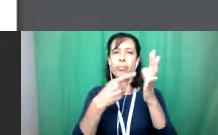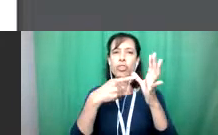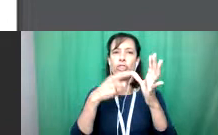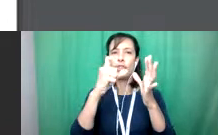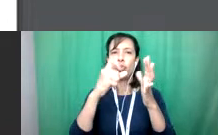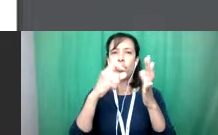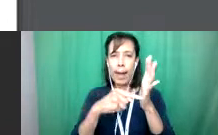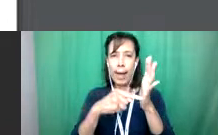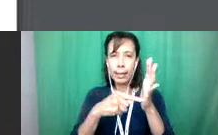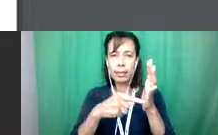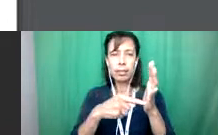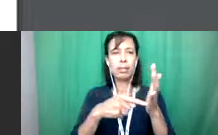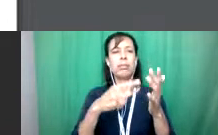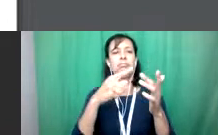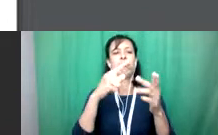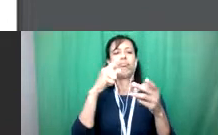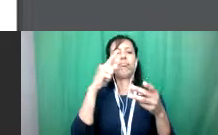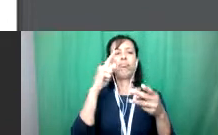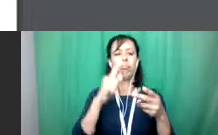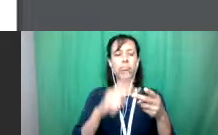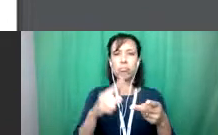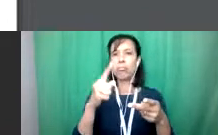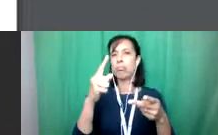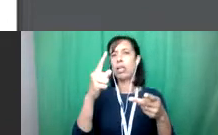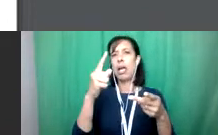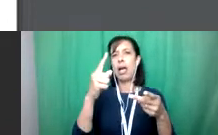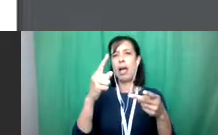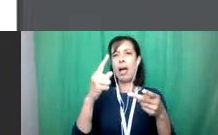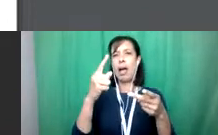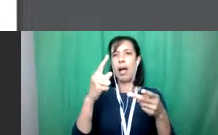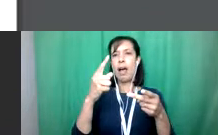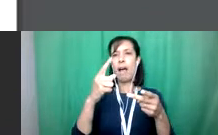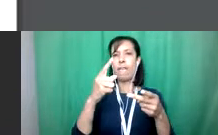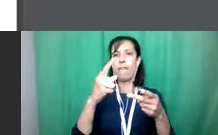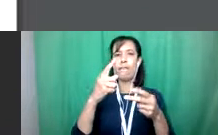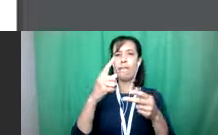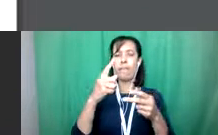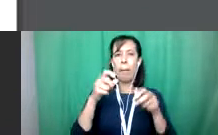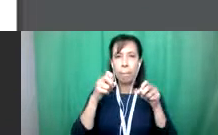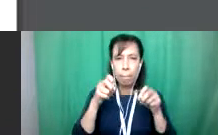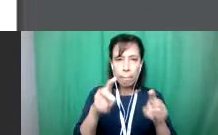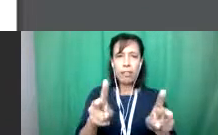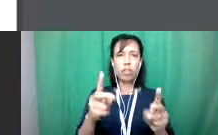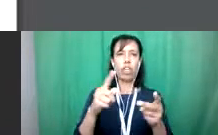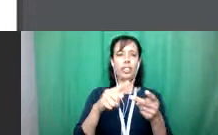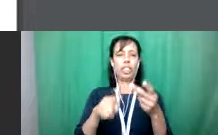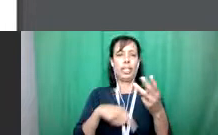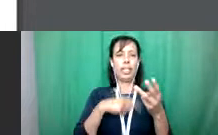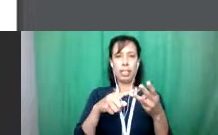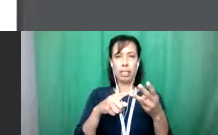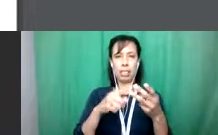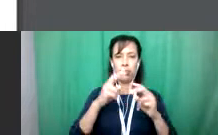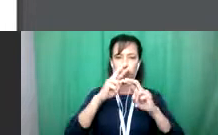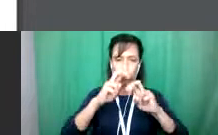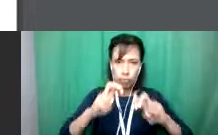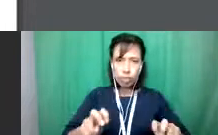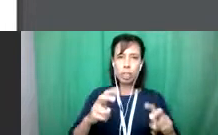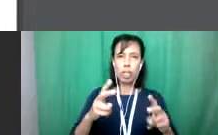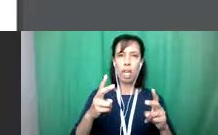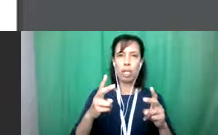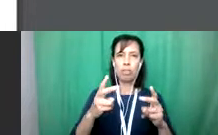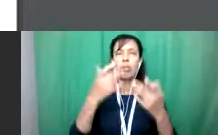called introduction, a chapter called literature review, a chapter called methodology, a chapter called research and results